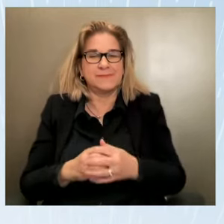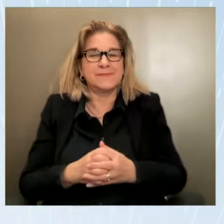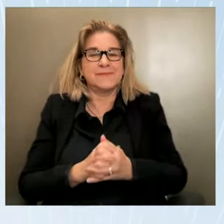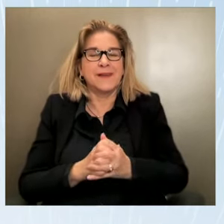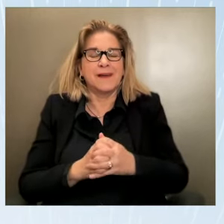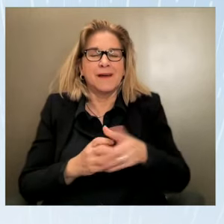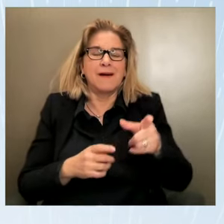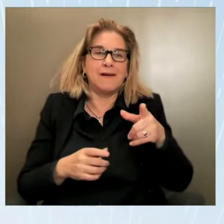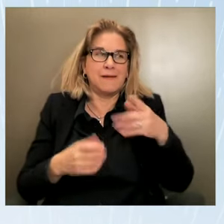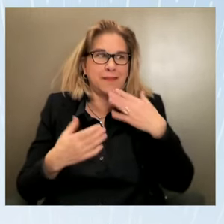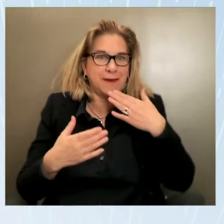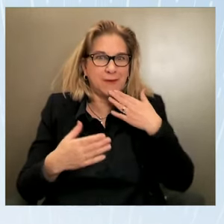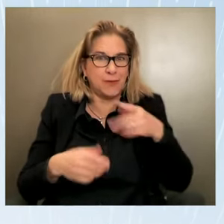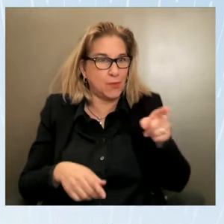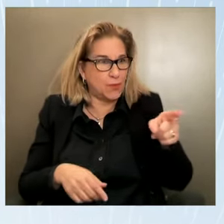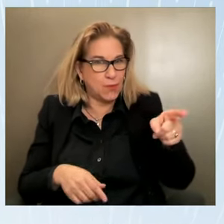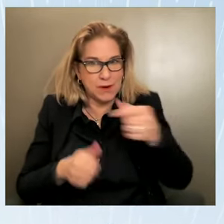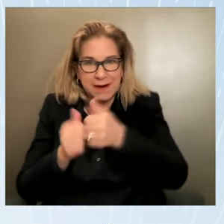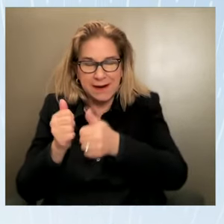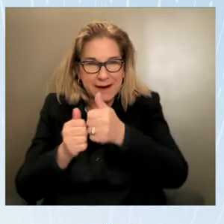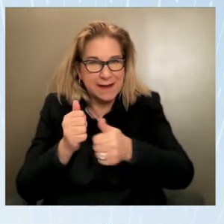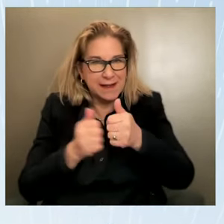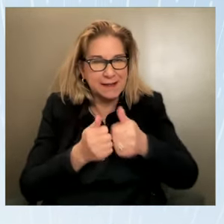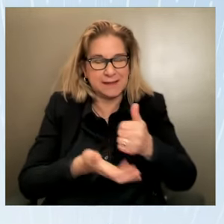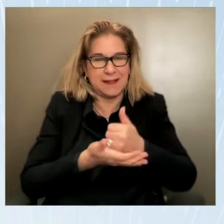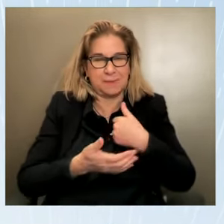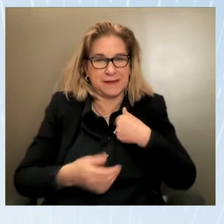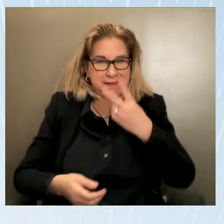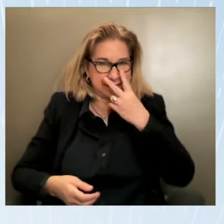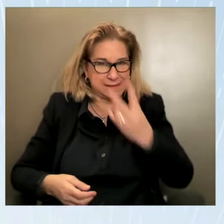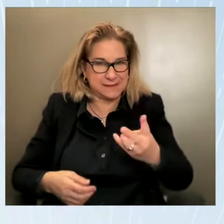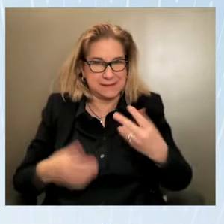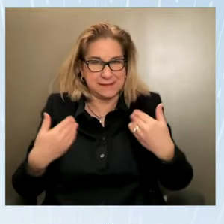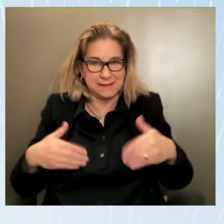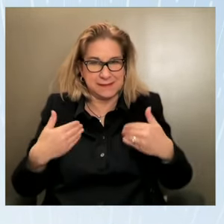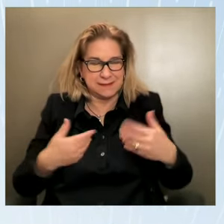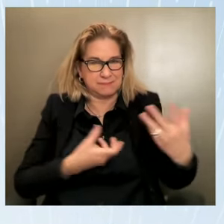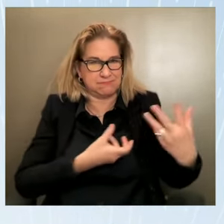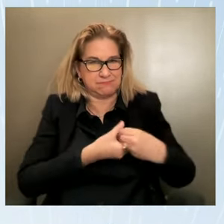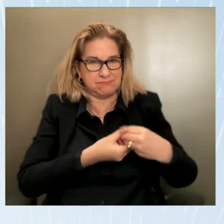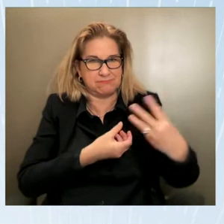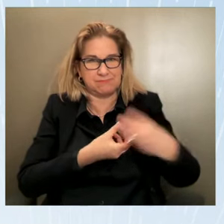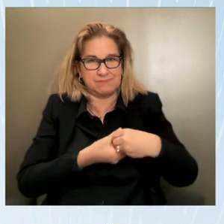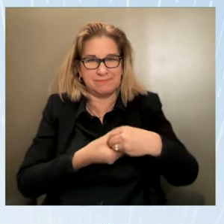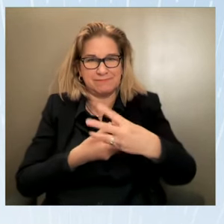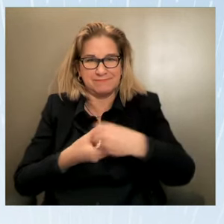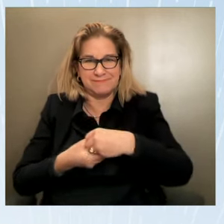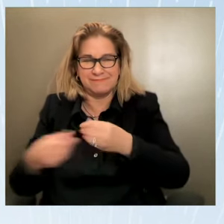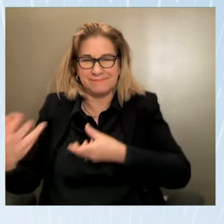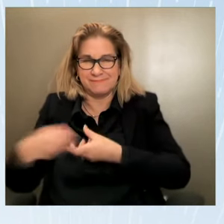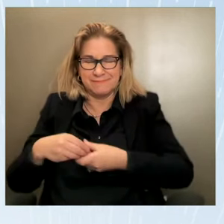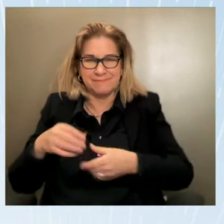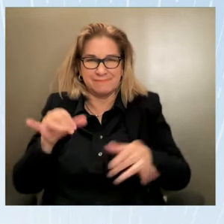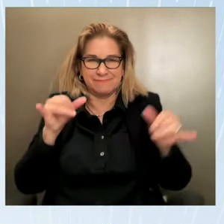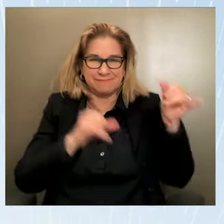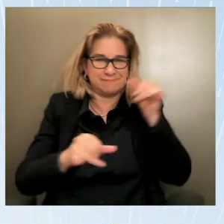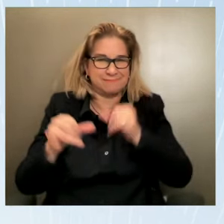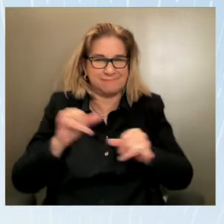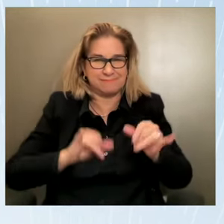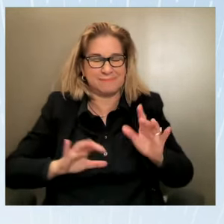permanent part of our anti-trafficking efforts. Again, I'd also like to thank the award recipients for your amazing